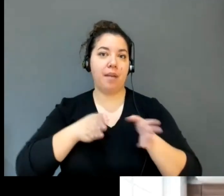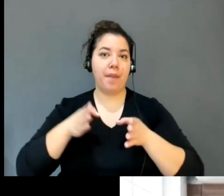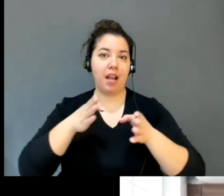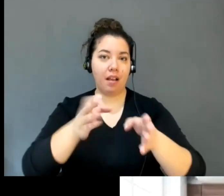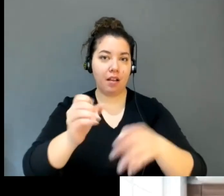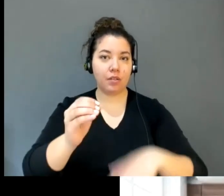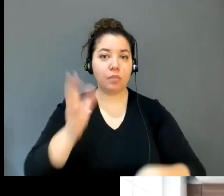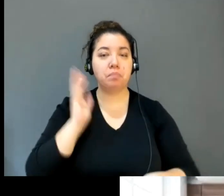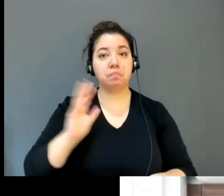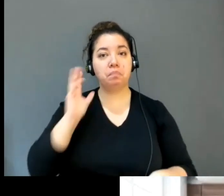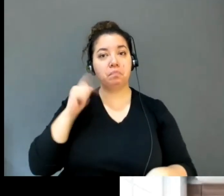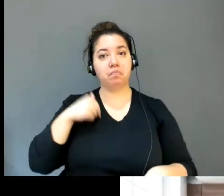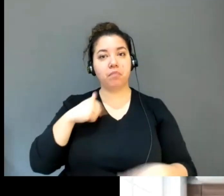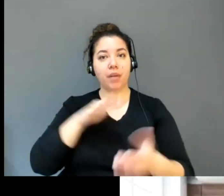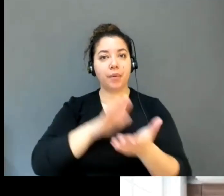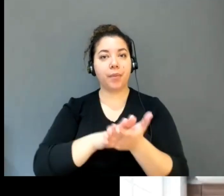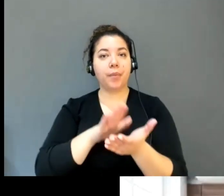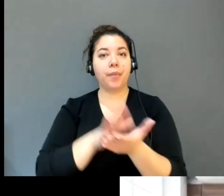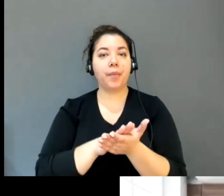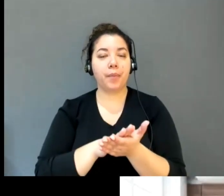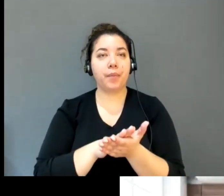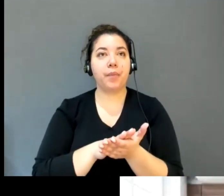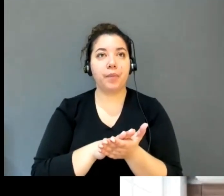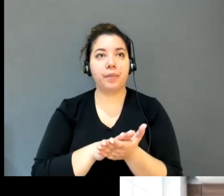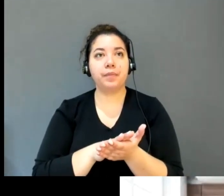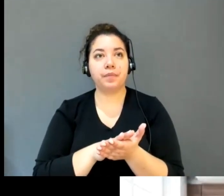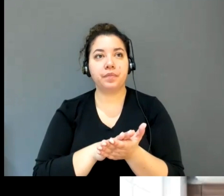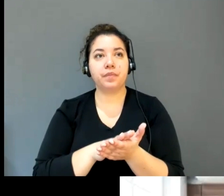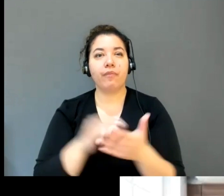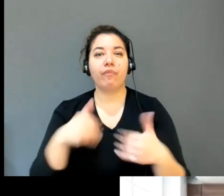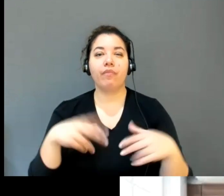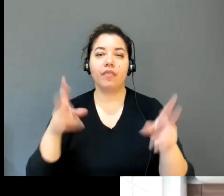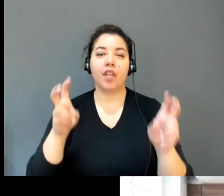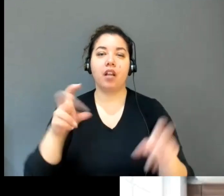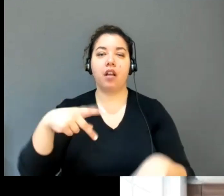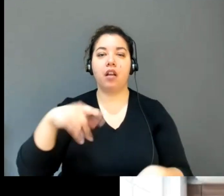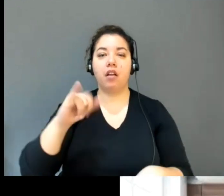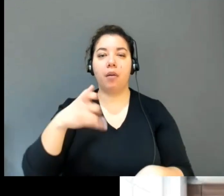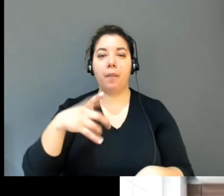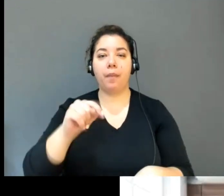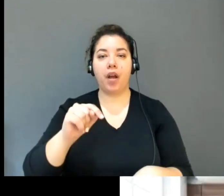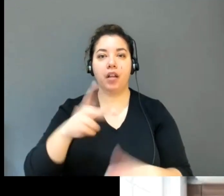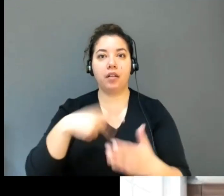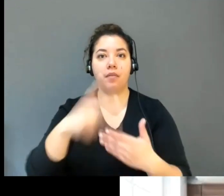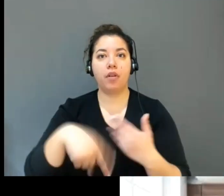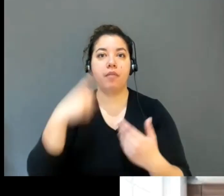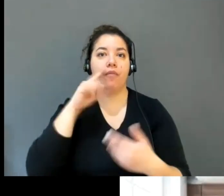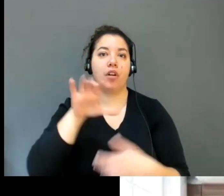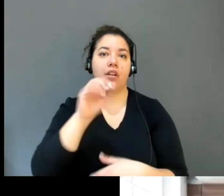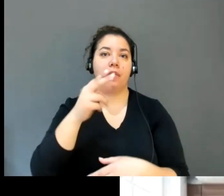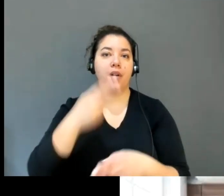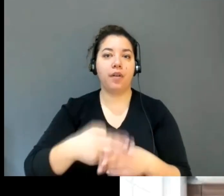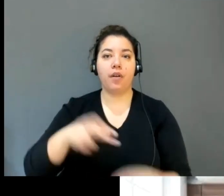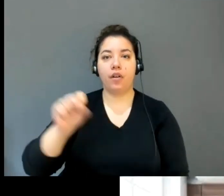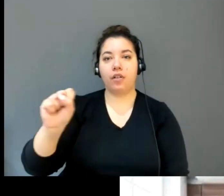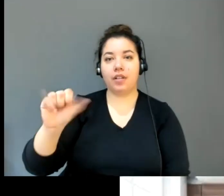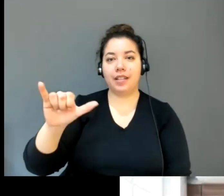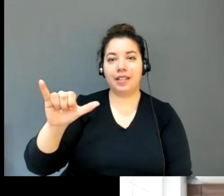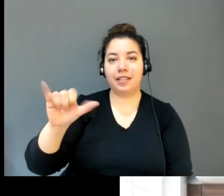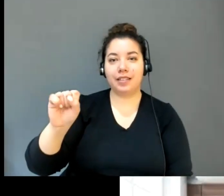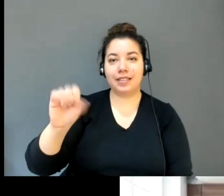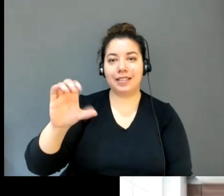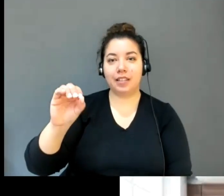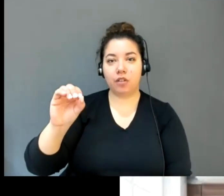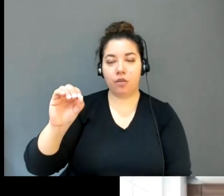in school, there was a pilot program for a company called Cisco. Cisco used to